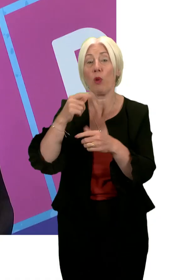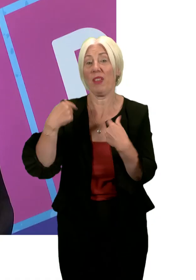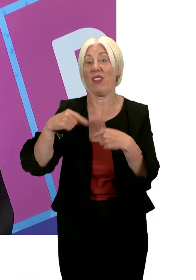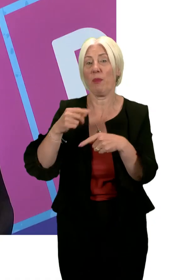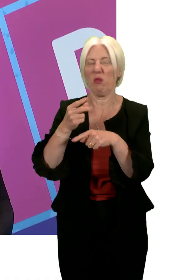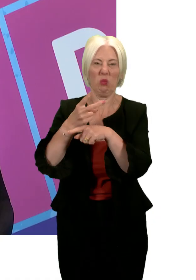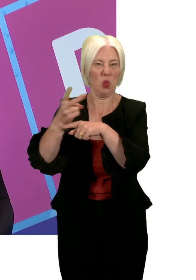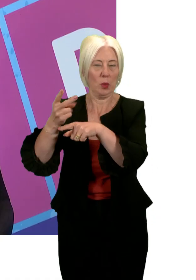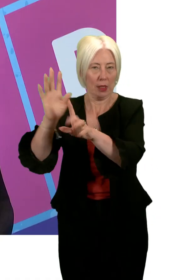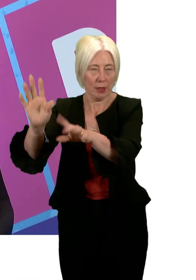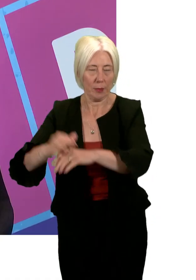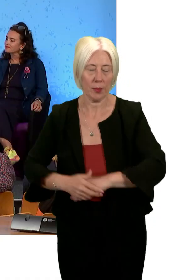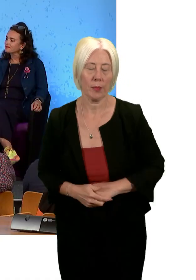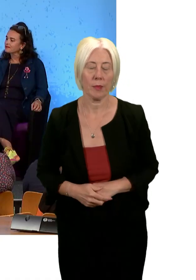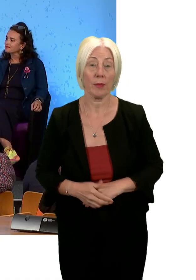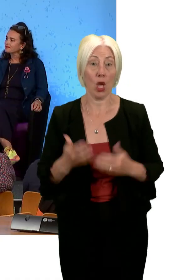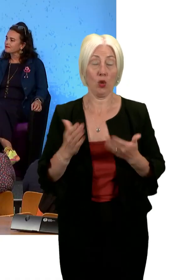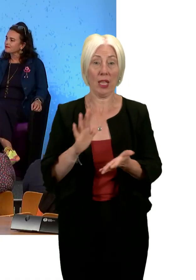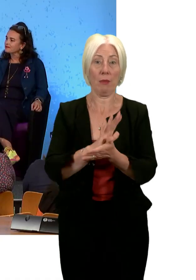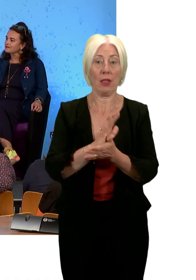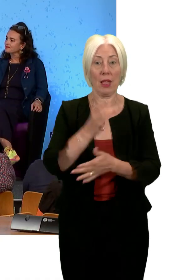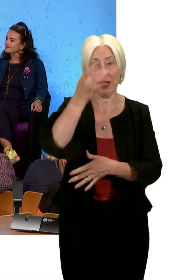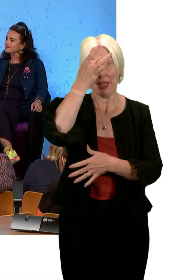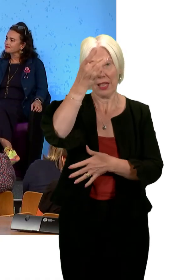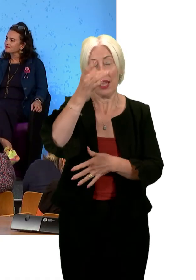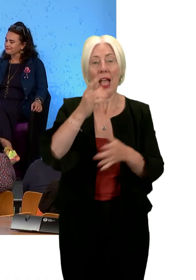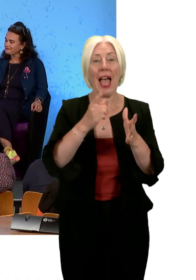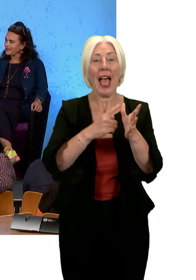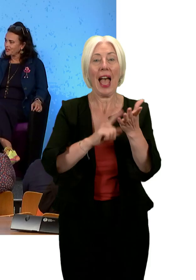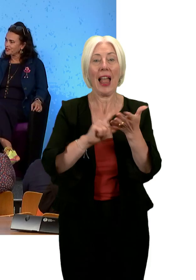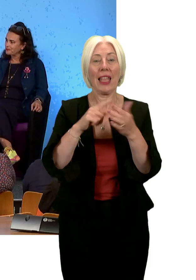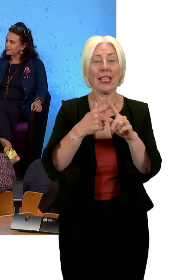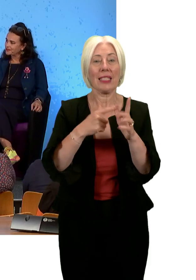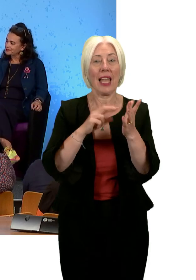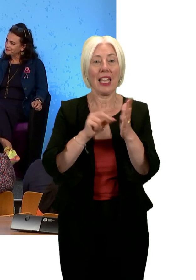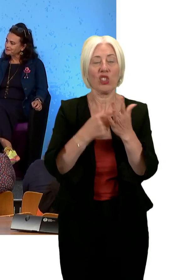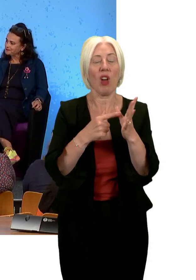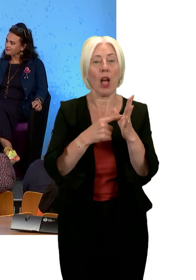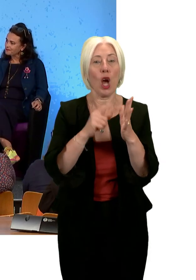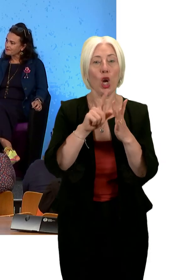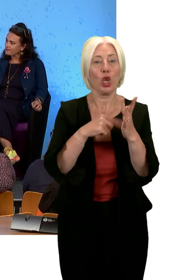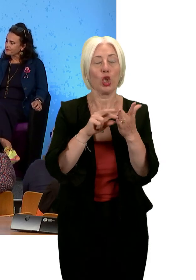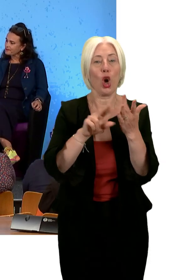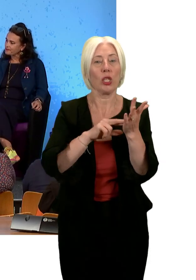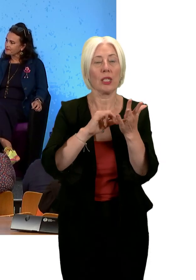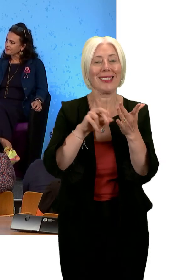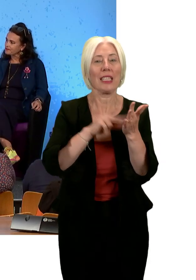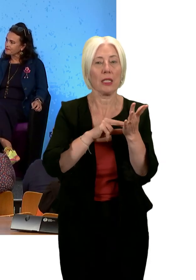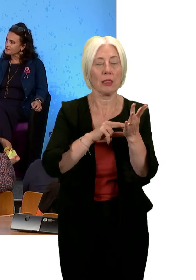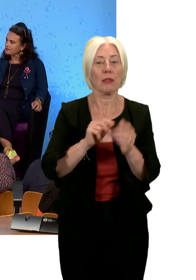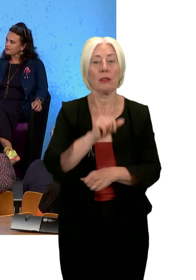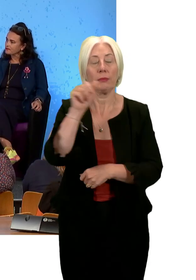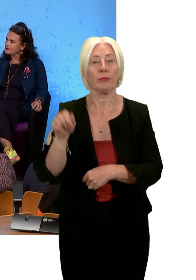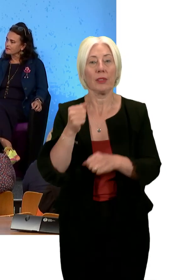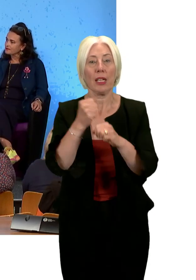really pleased to be joined by Professor Alexandra Johnston, Gary McLean, and online we have